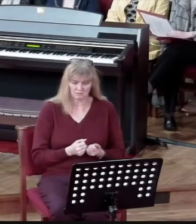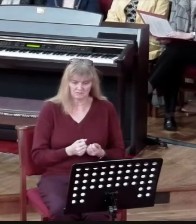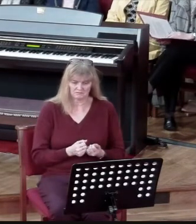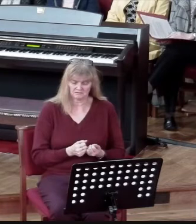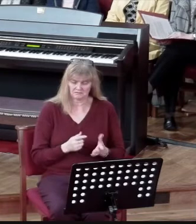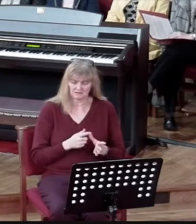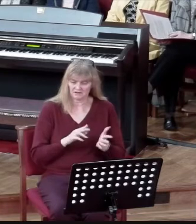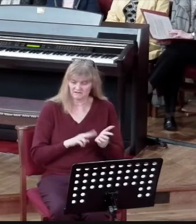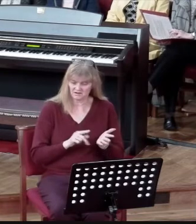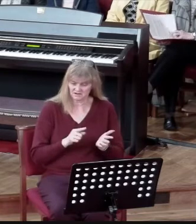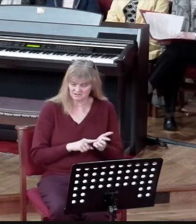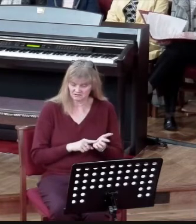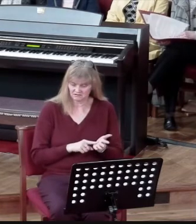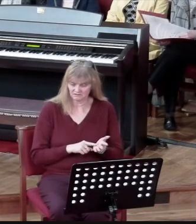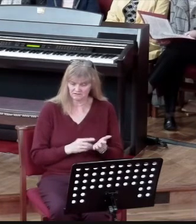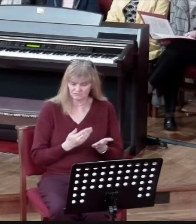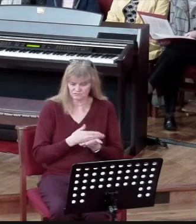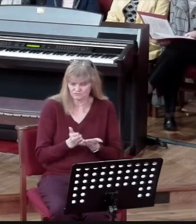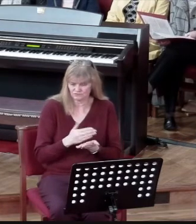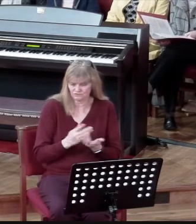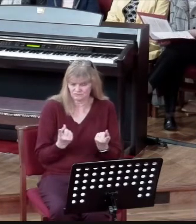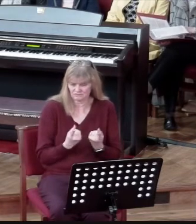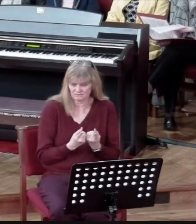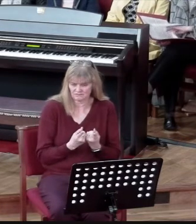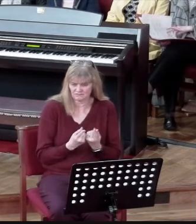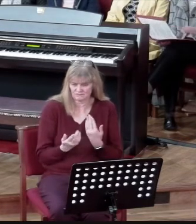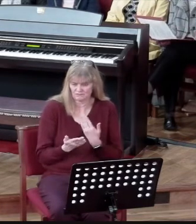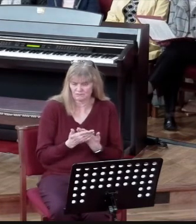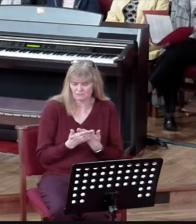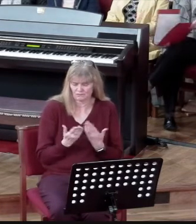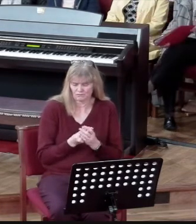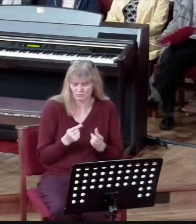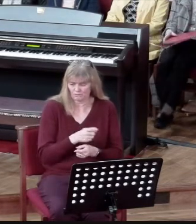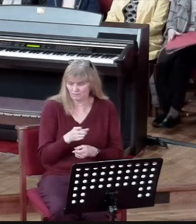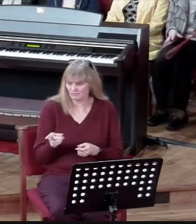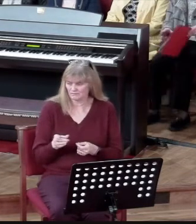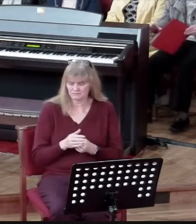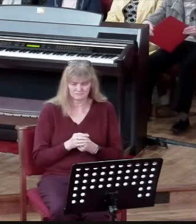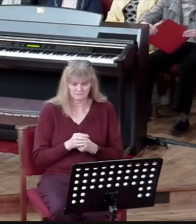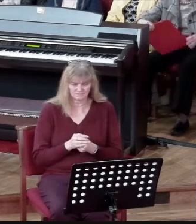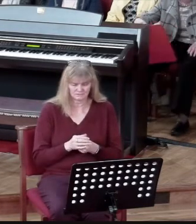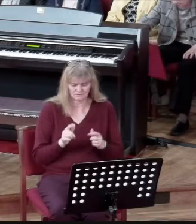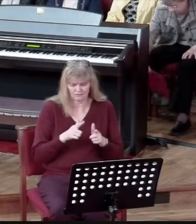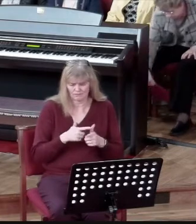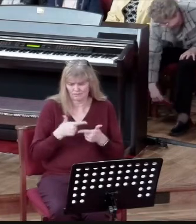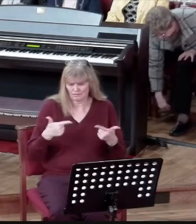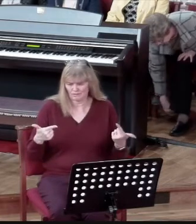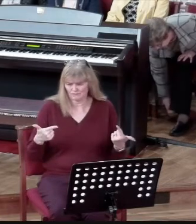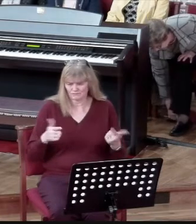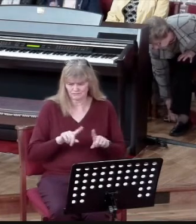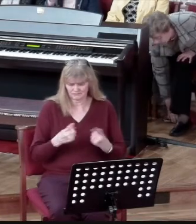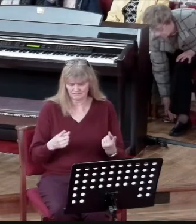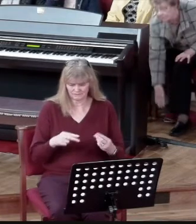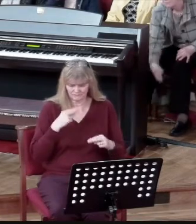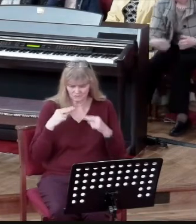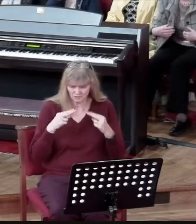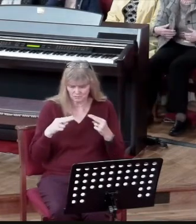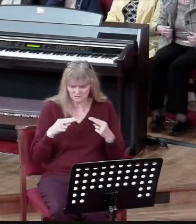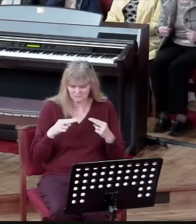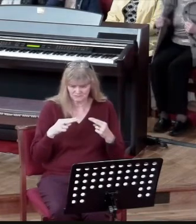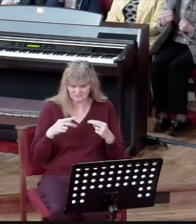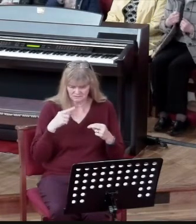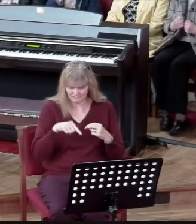together and share that. And there are all kinds of meals mentioned in the Bible. Jesus often